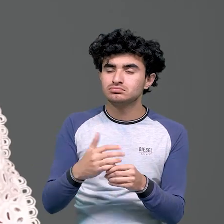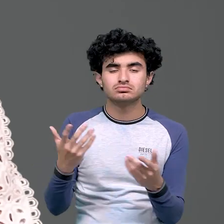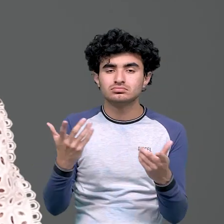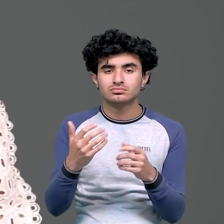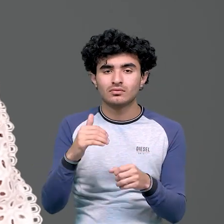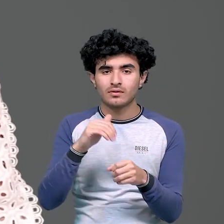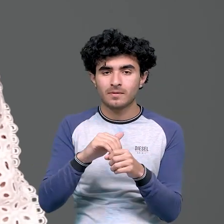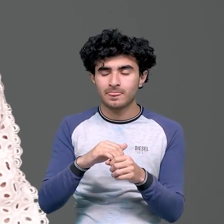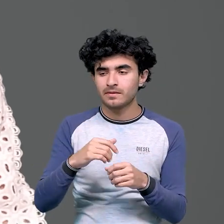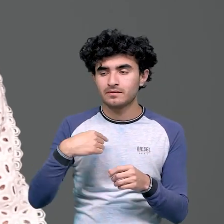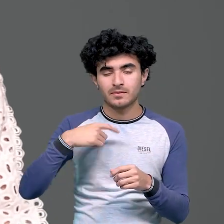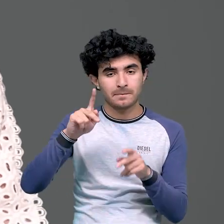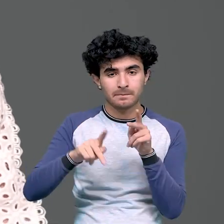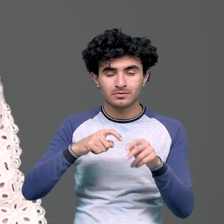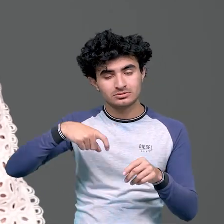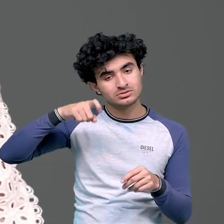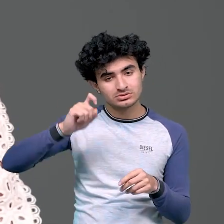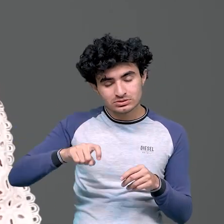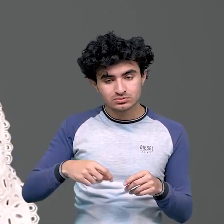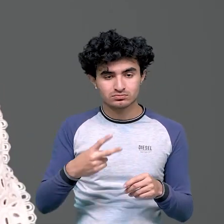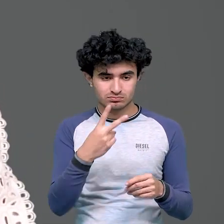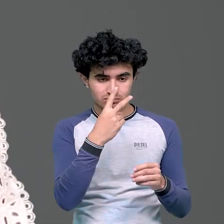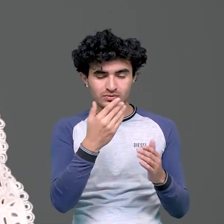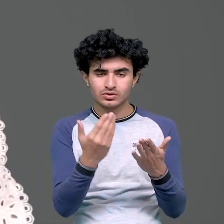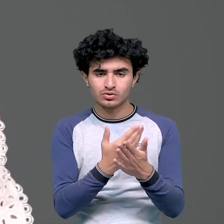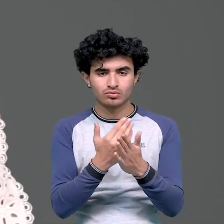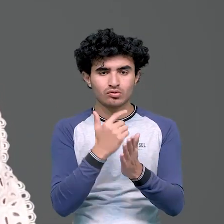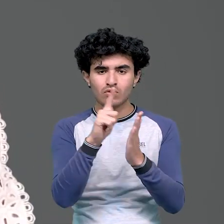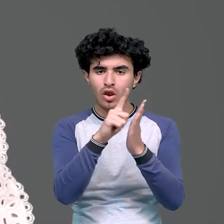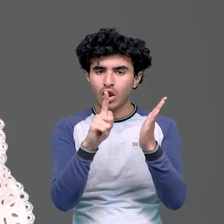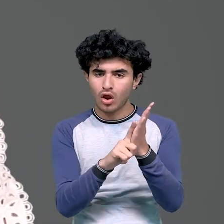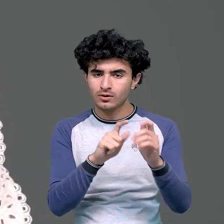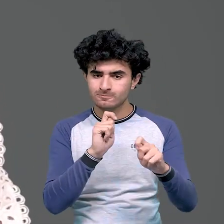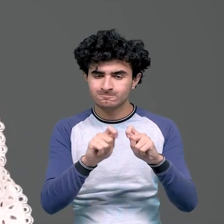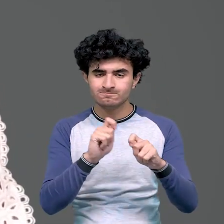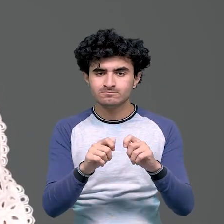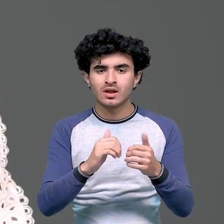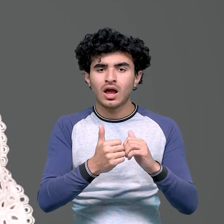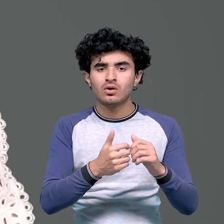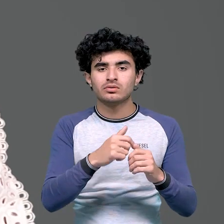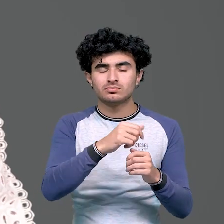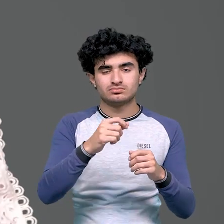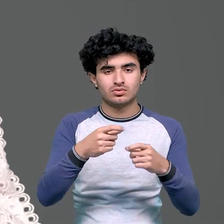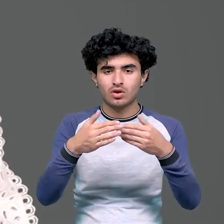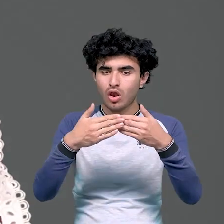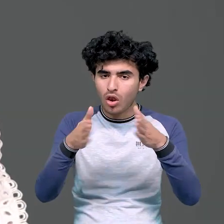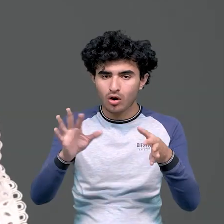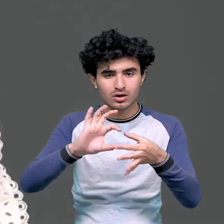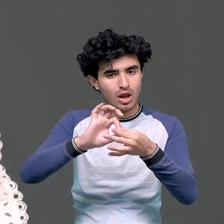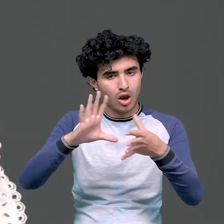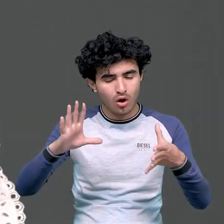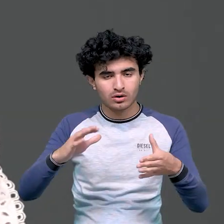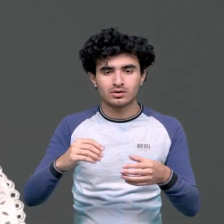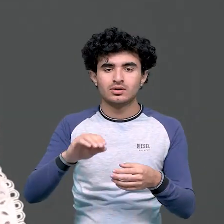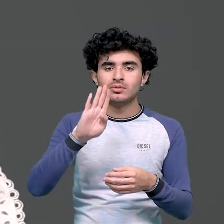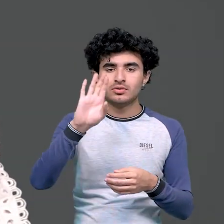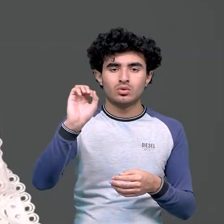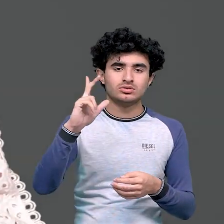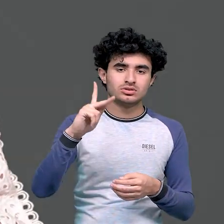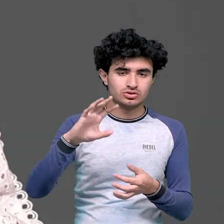a research by the Atlantic Council which lists down that we need to come up with policy that